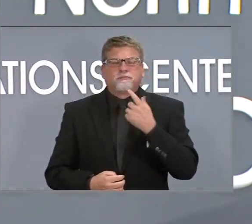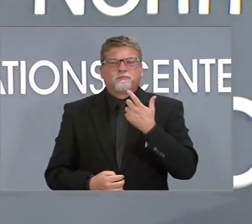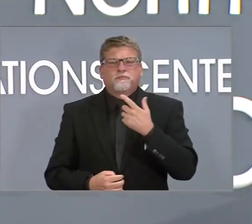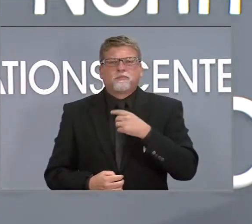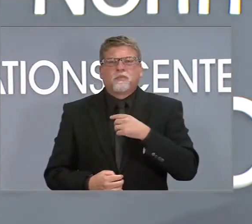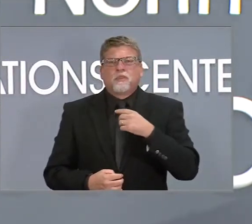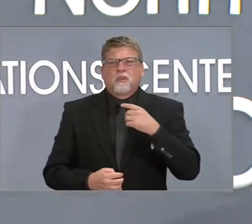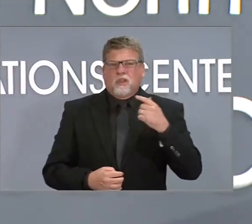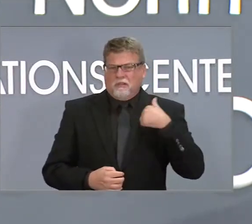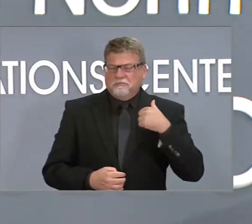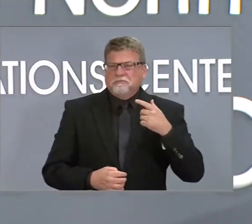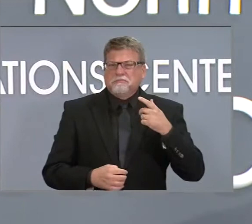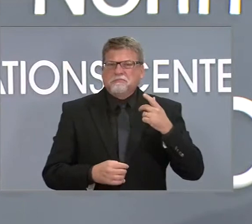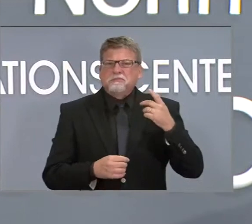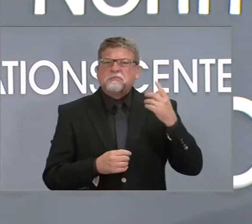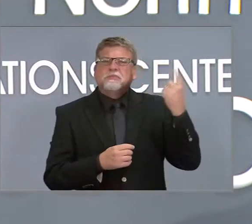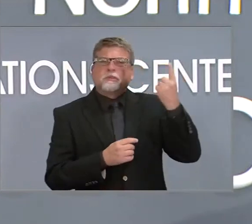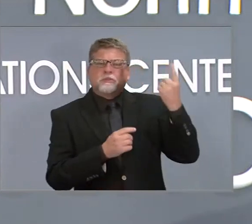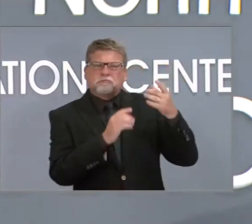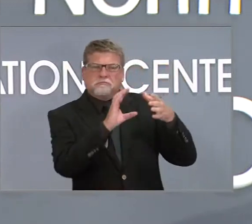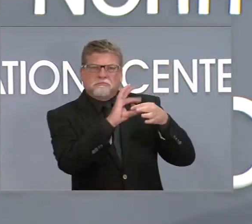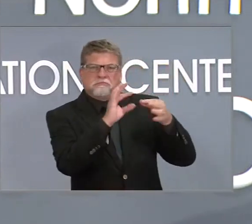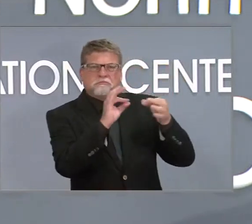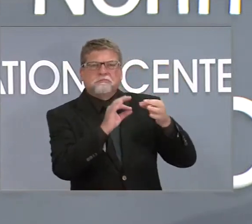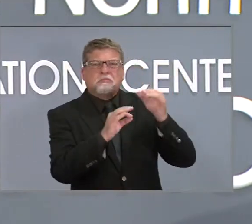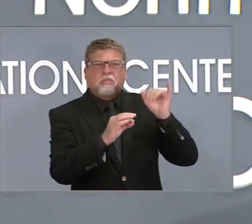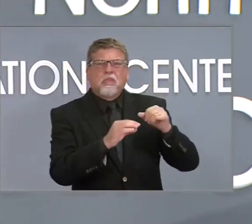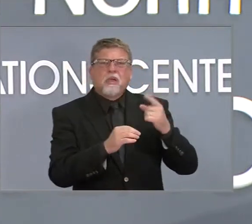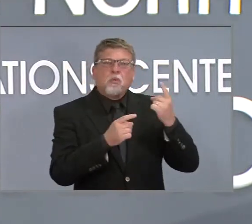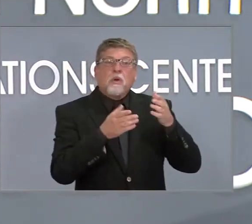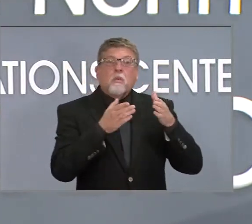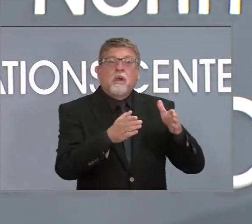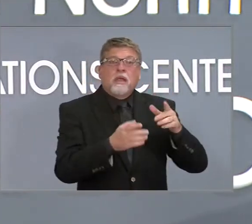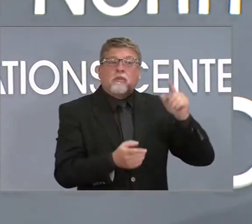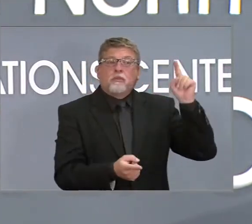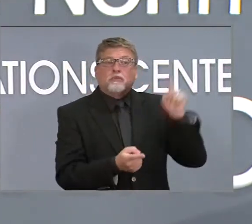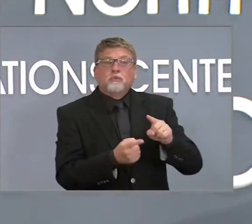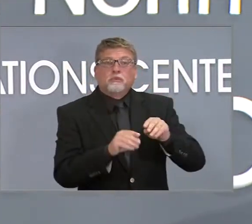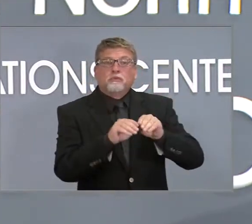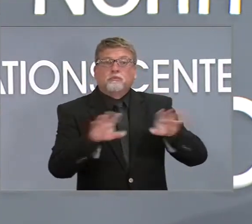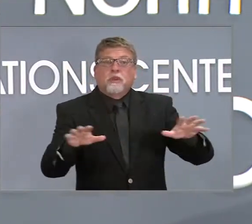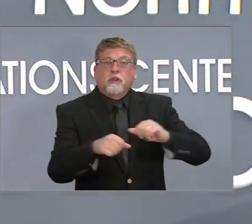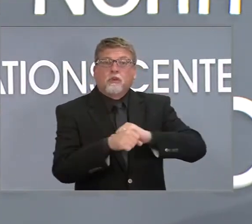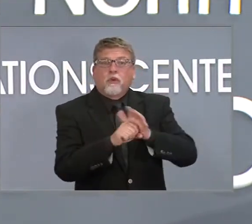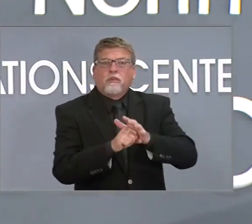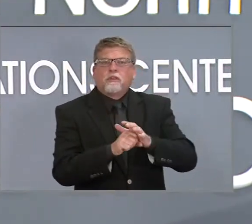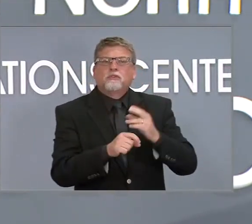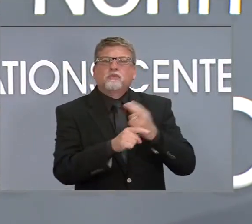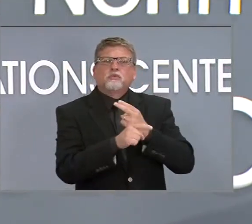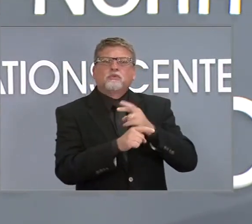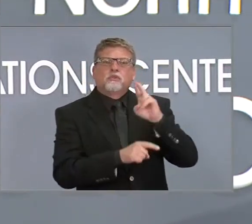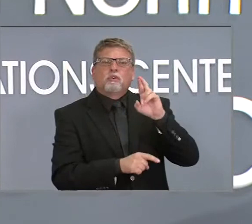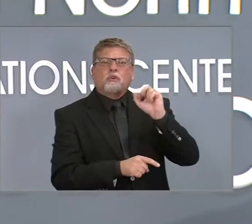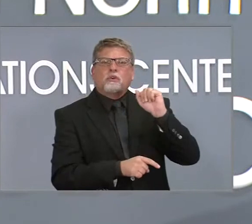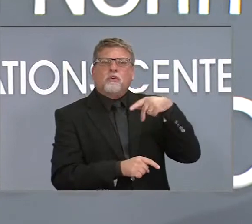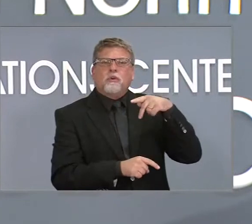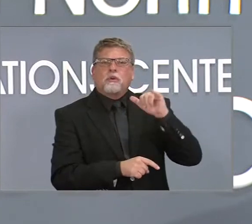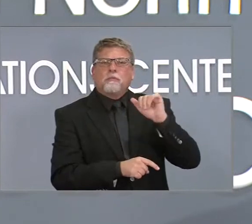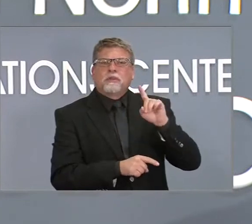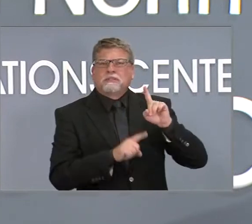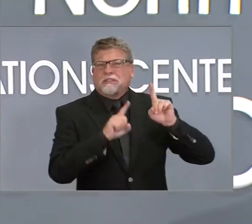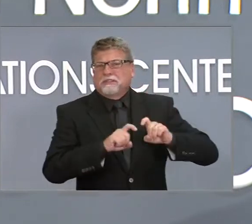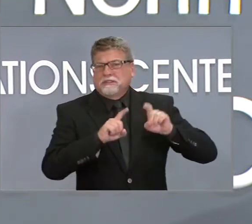as helping to reduce transmission is to have more rapid testing. And the Biden administration is putting money